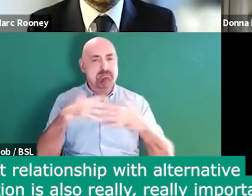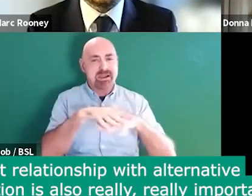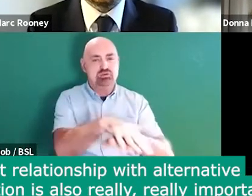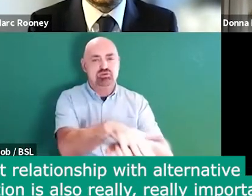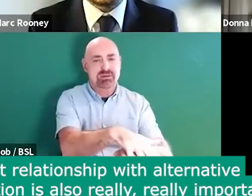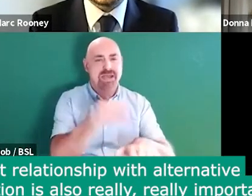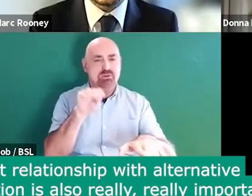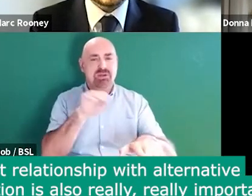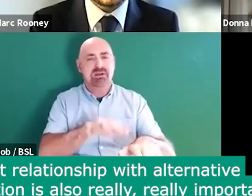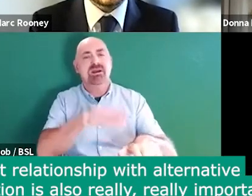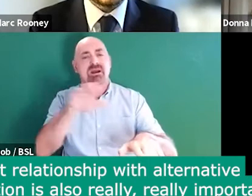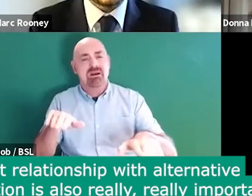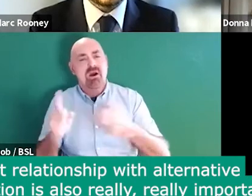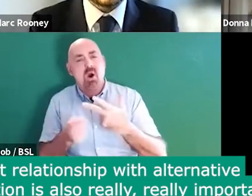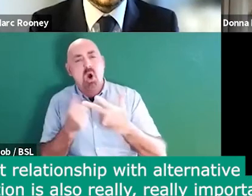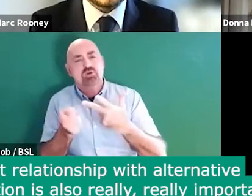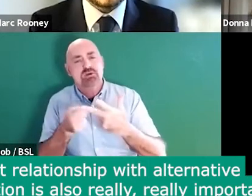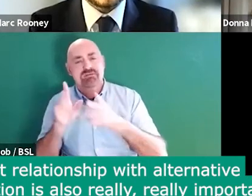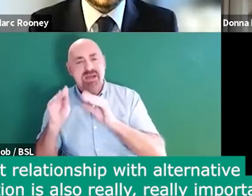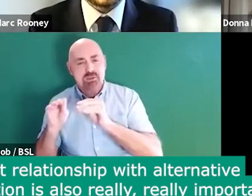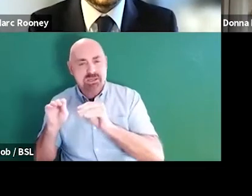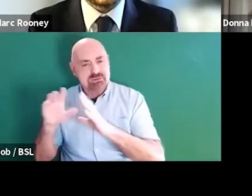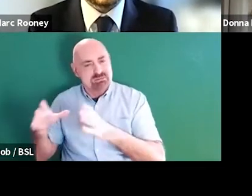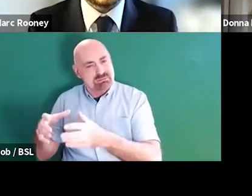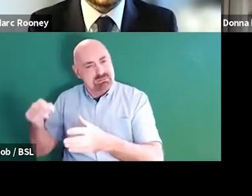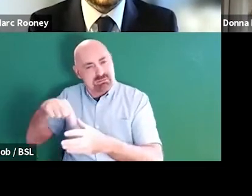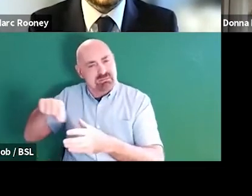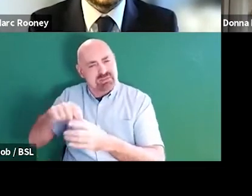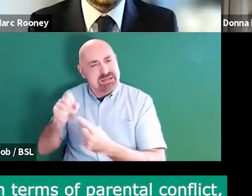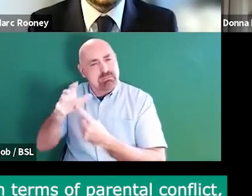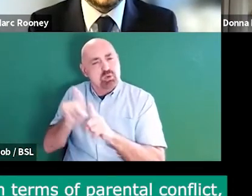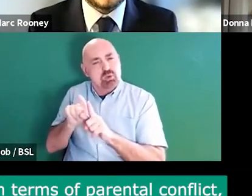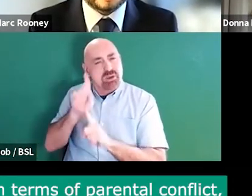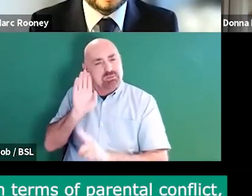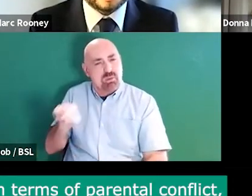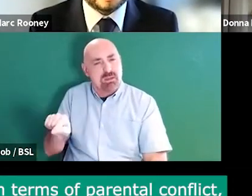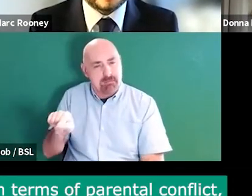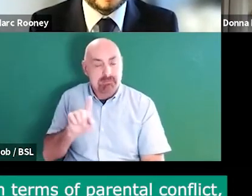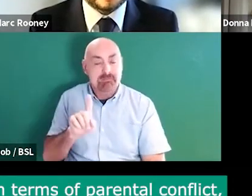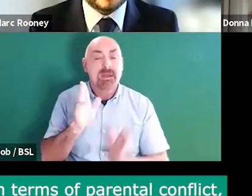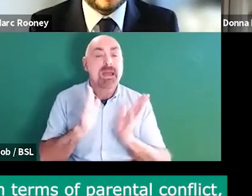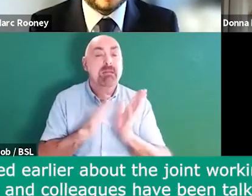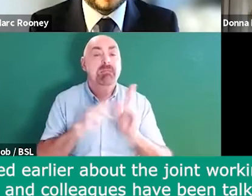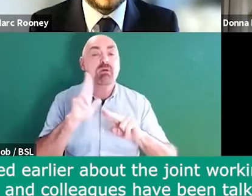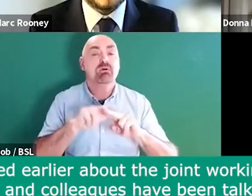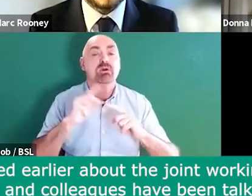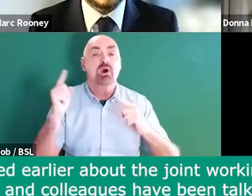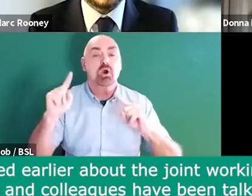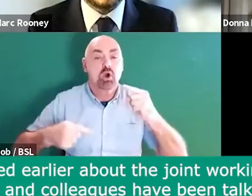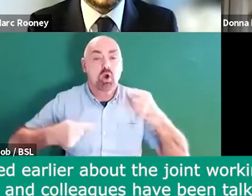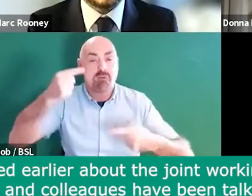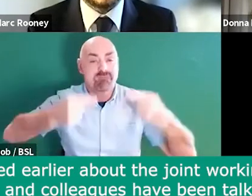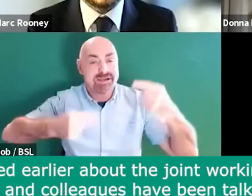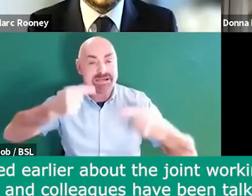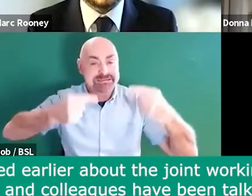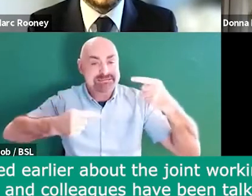alternative education is also really, really important. In terms of parental conflict, we talked earlier